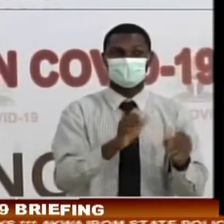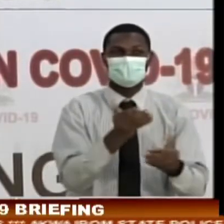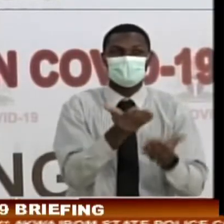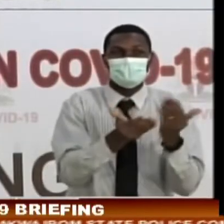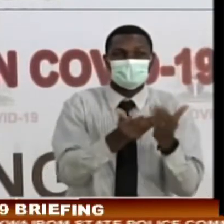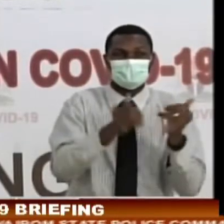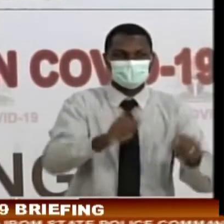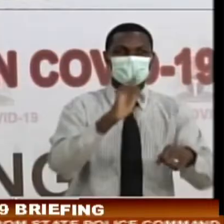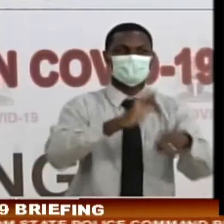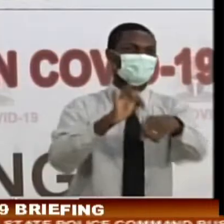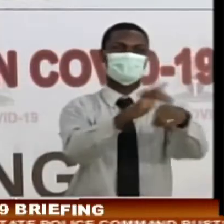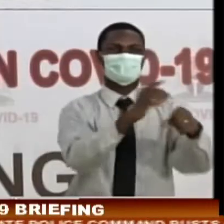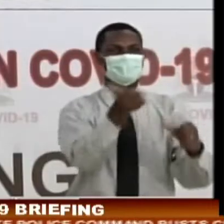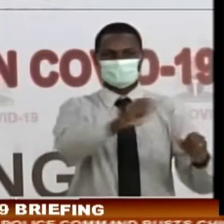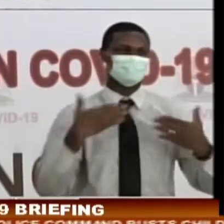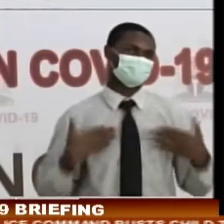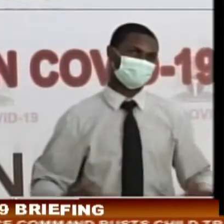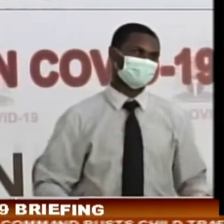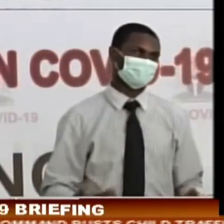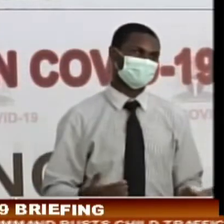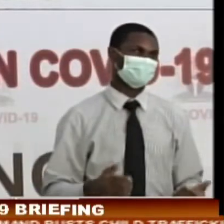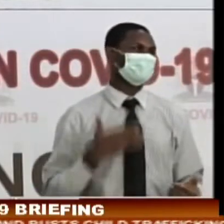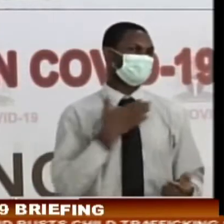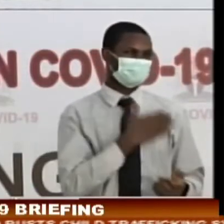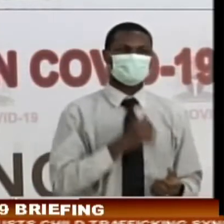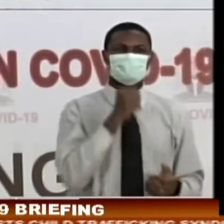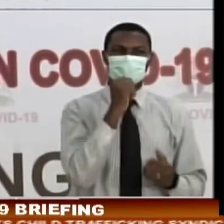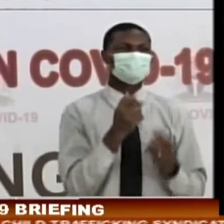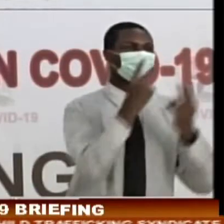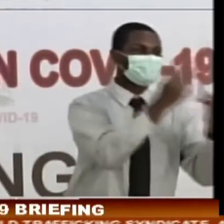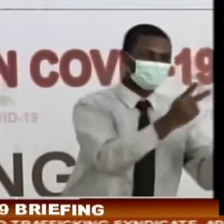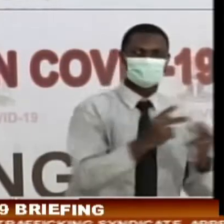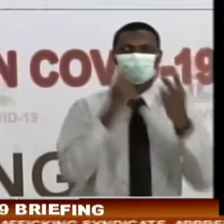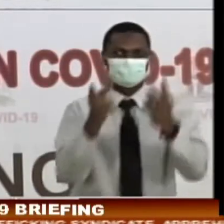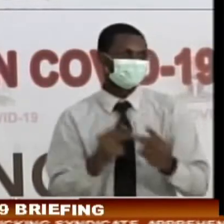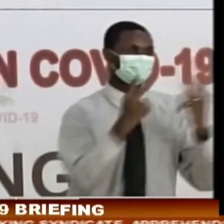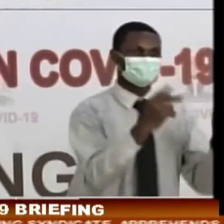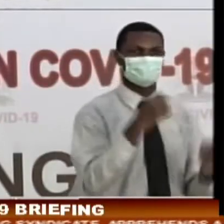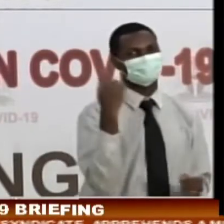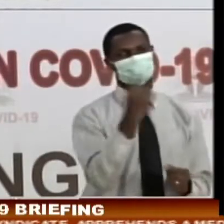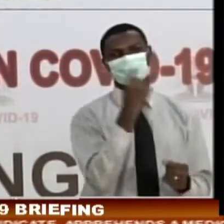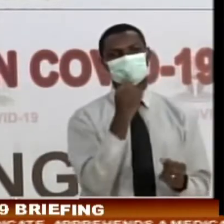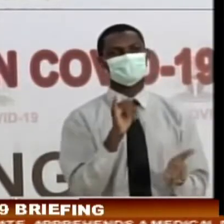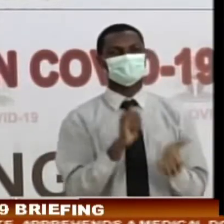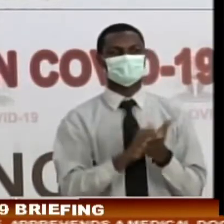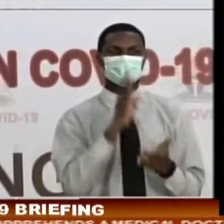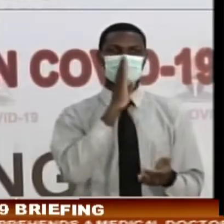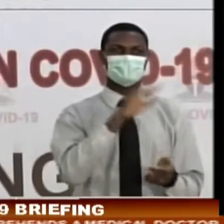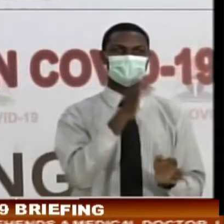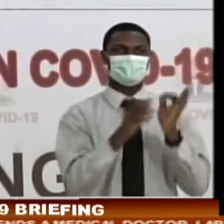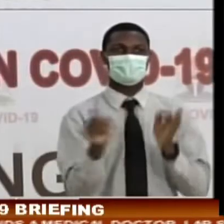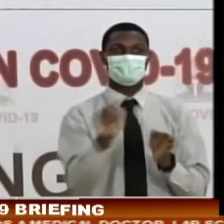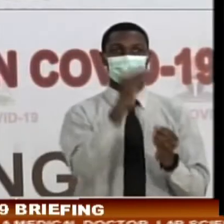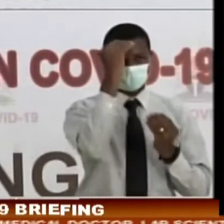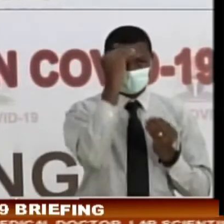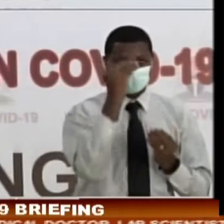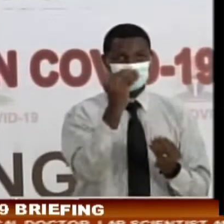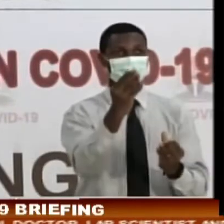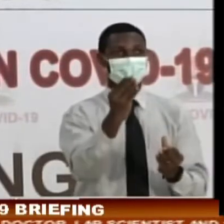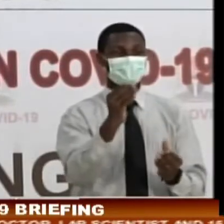desisting from visiting them complying is in the interest of the